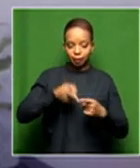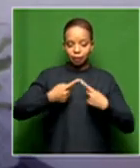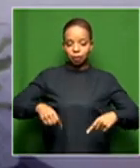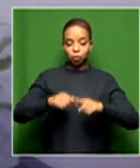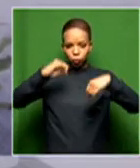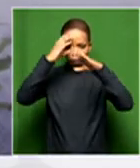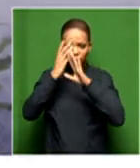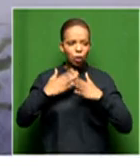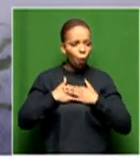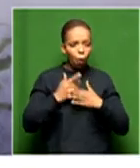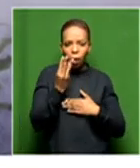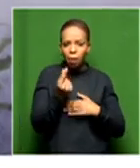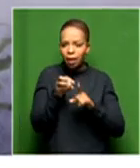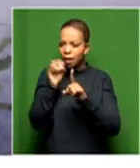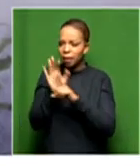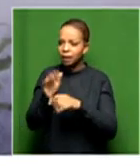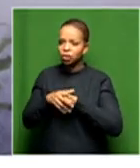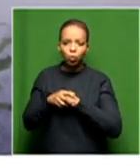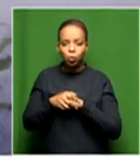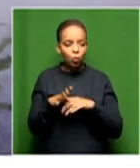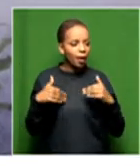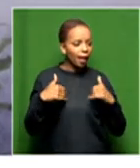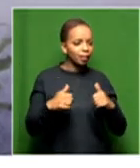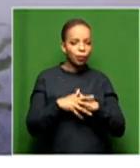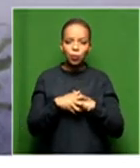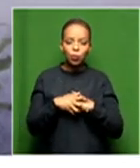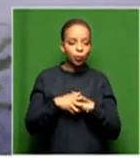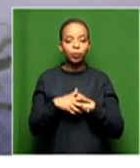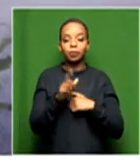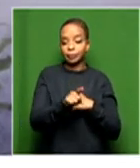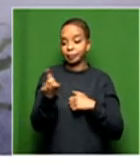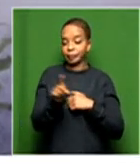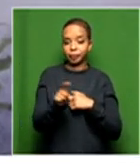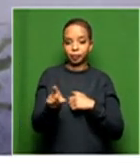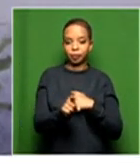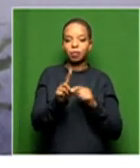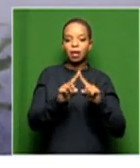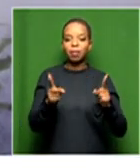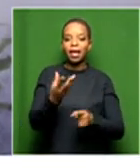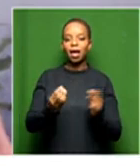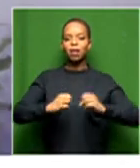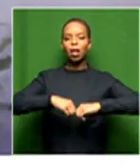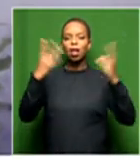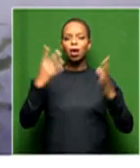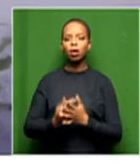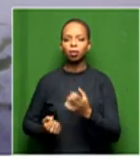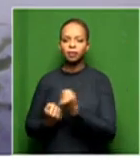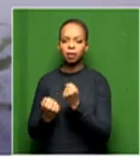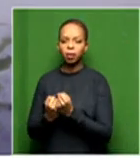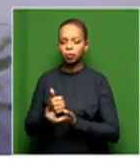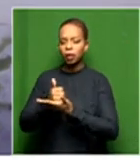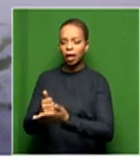financial implications and the health implications that there's a whole lot of support to help people financially and